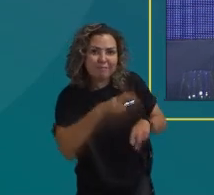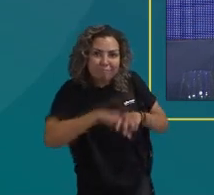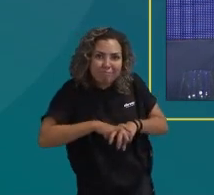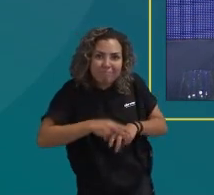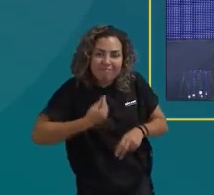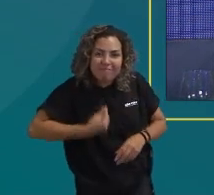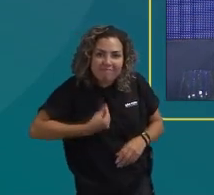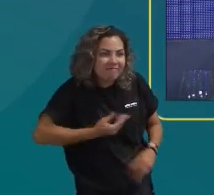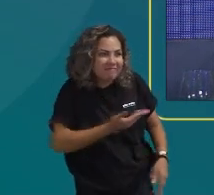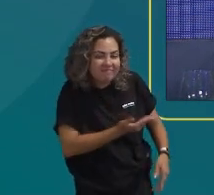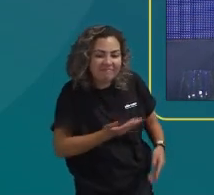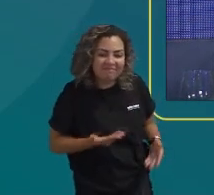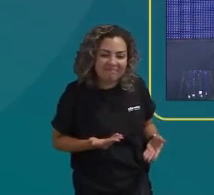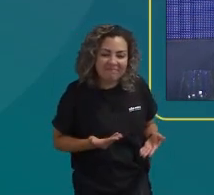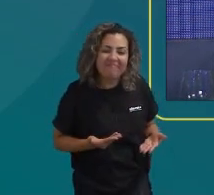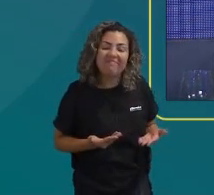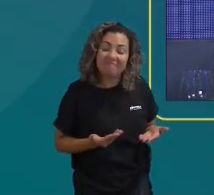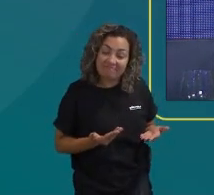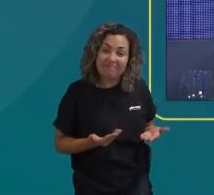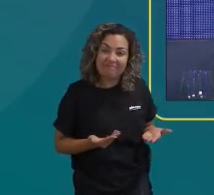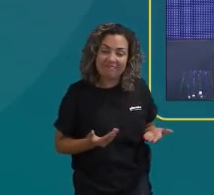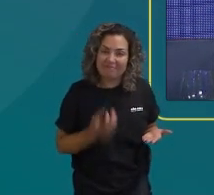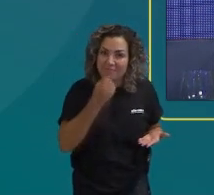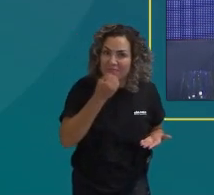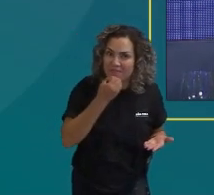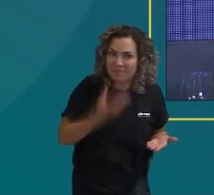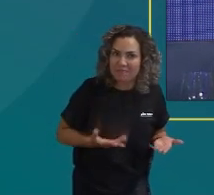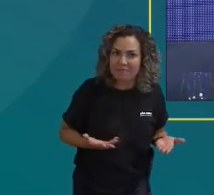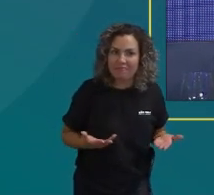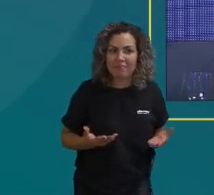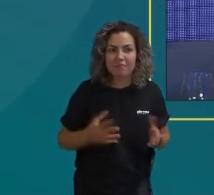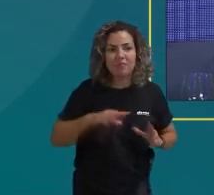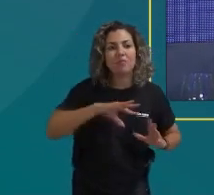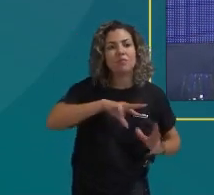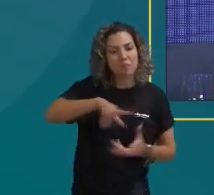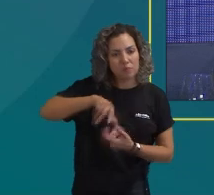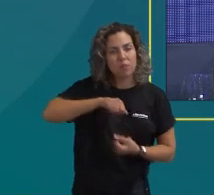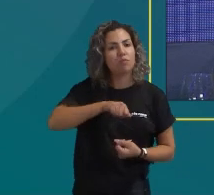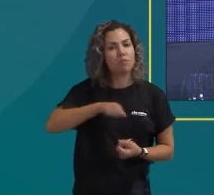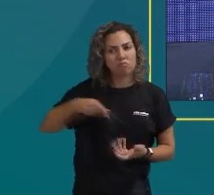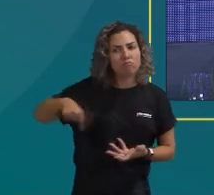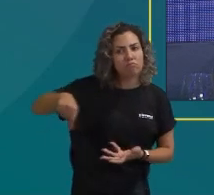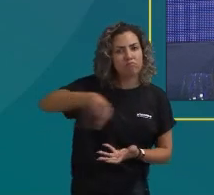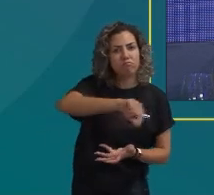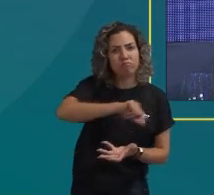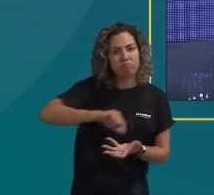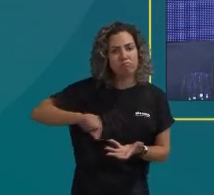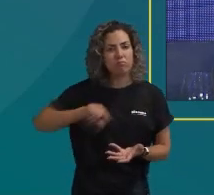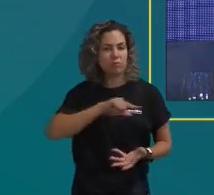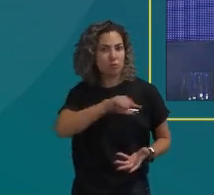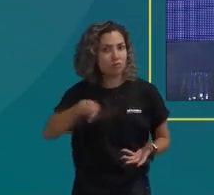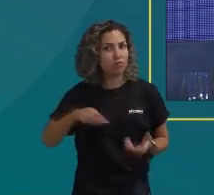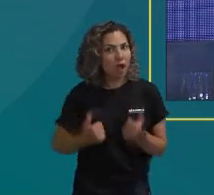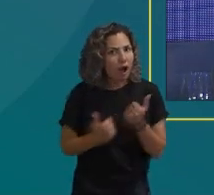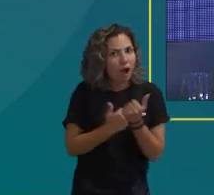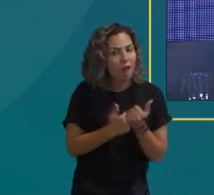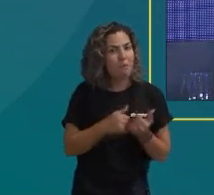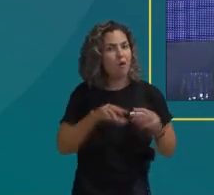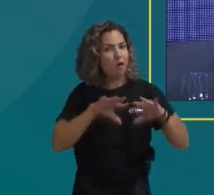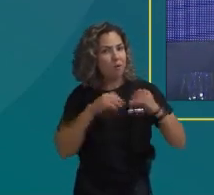championing One Health across the World Health Organization, FAO, and so many others, in partnership with